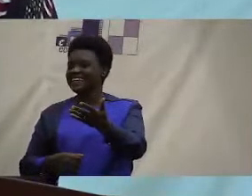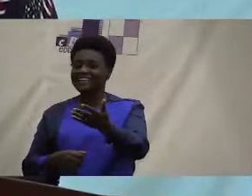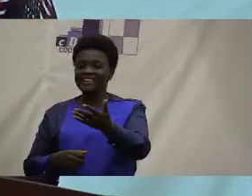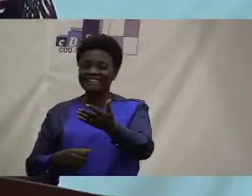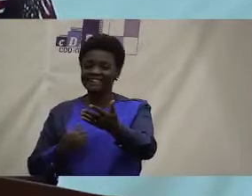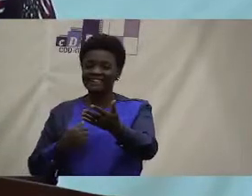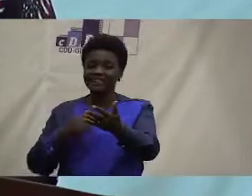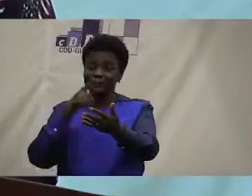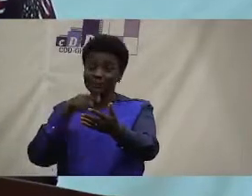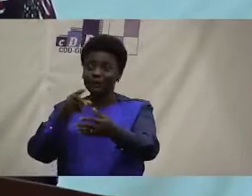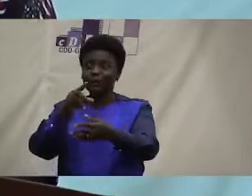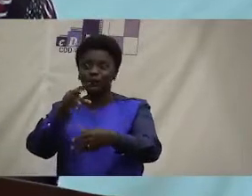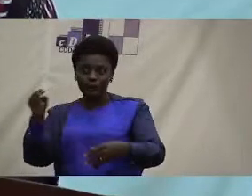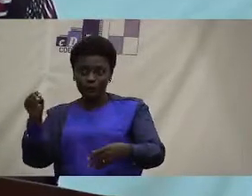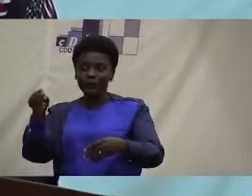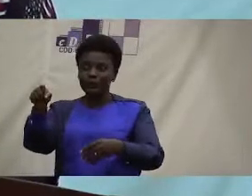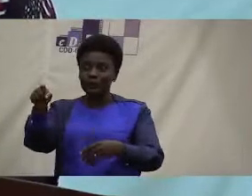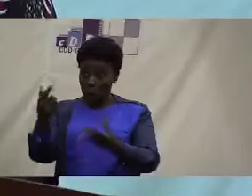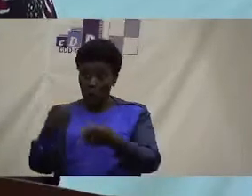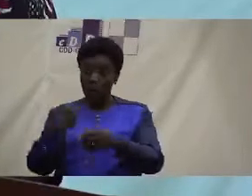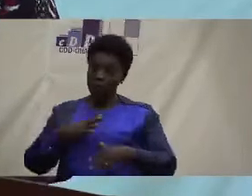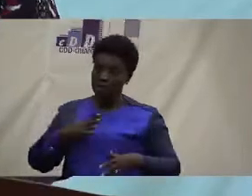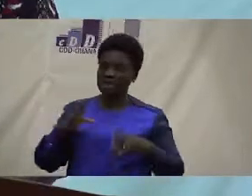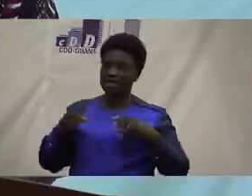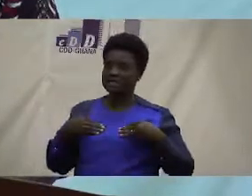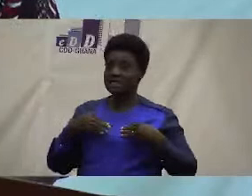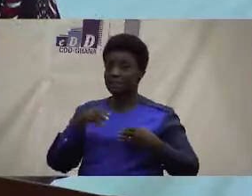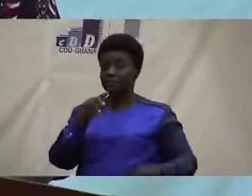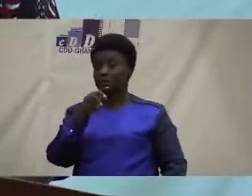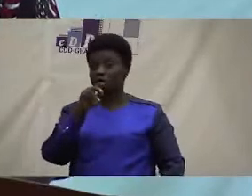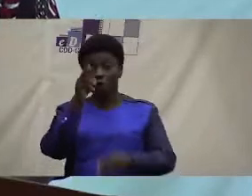Okay, it's actually a no. Okay, he's taking it. Thank you.